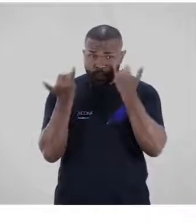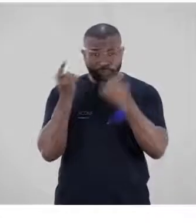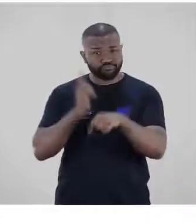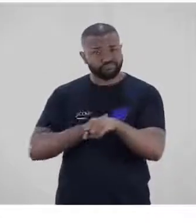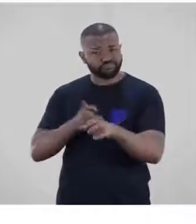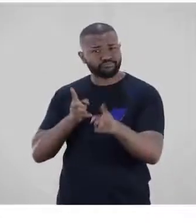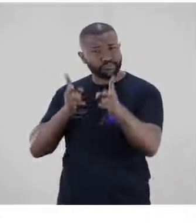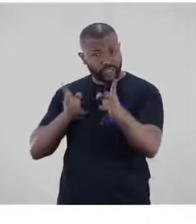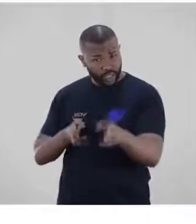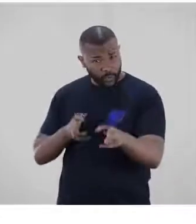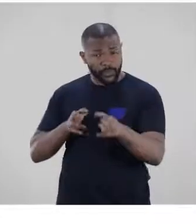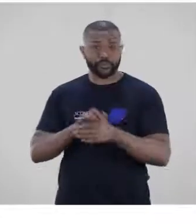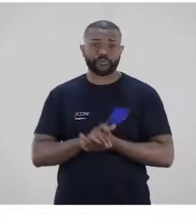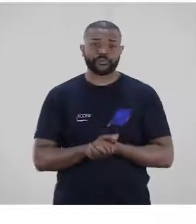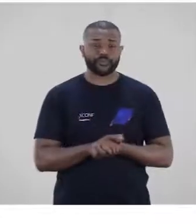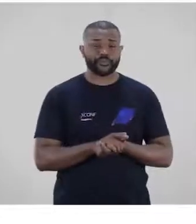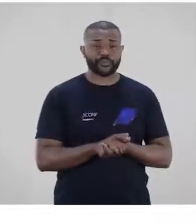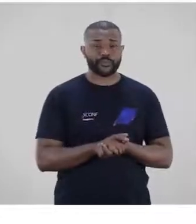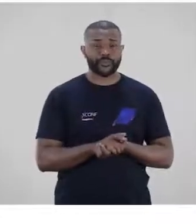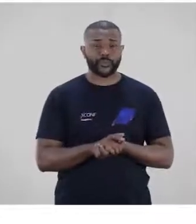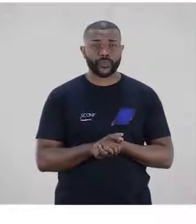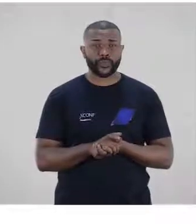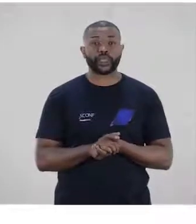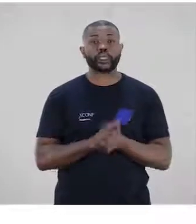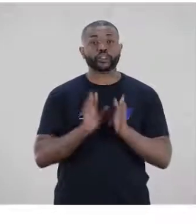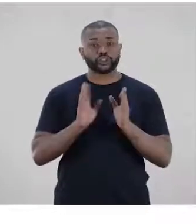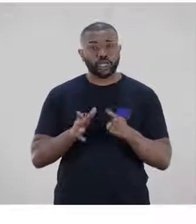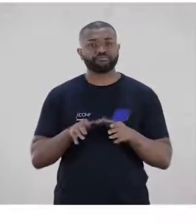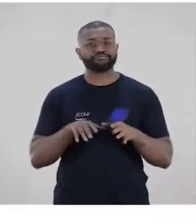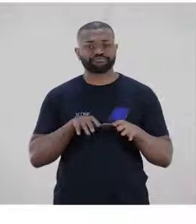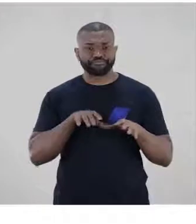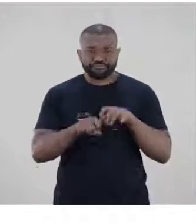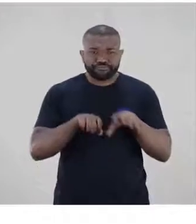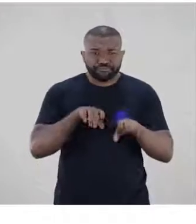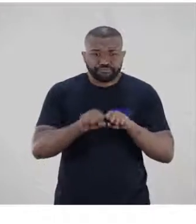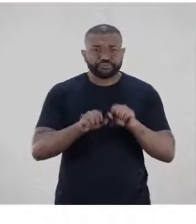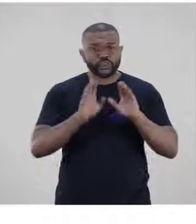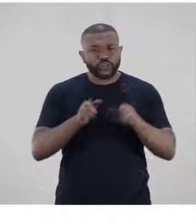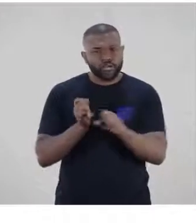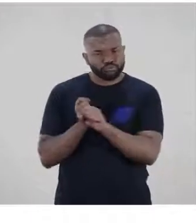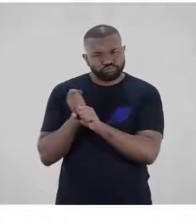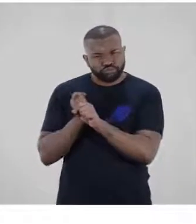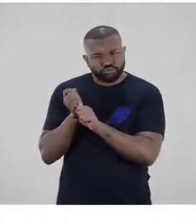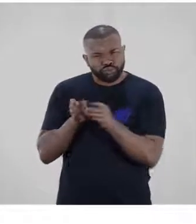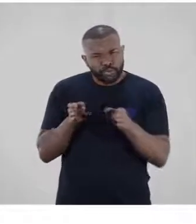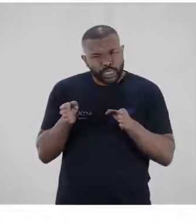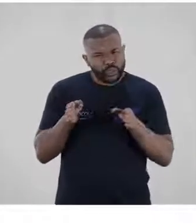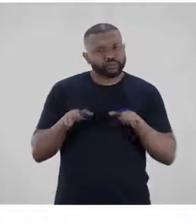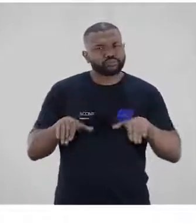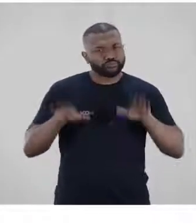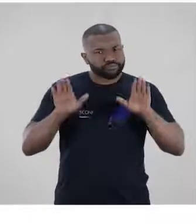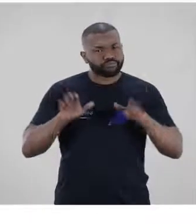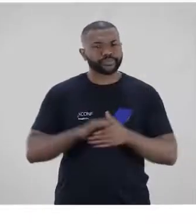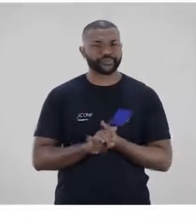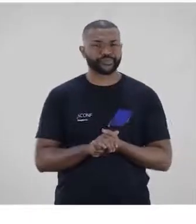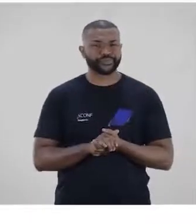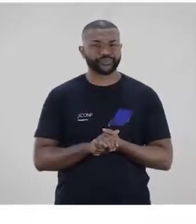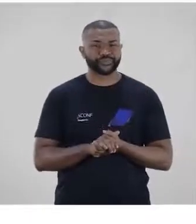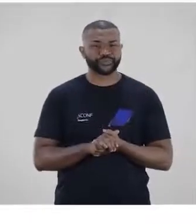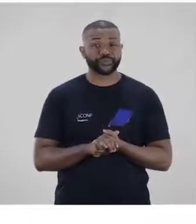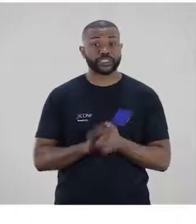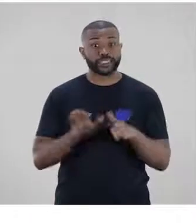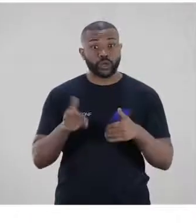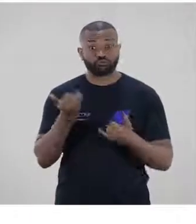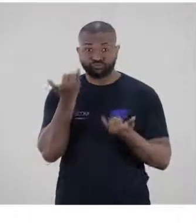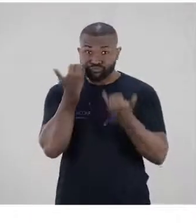would accumulate it and they will keep it for probably a very long period of time, and they will provide that data on the call center, let's